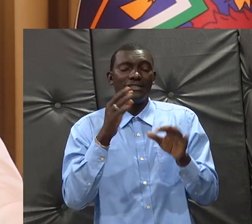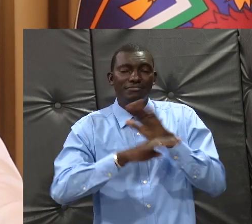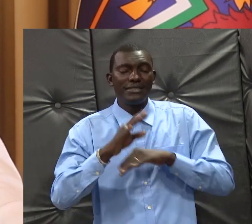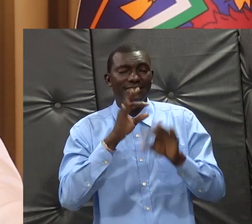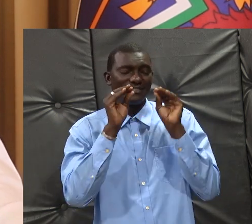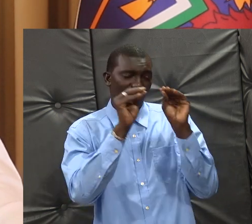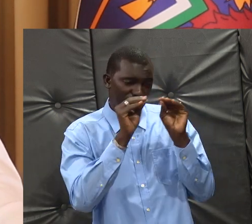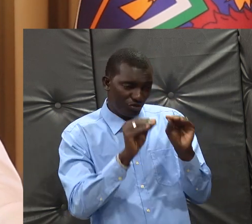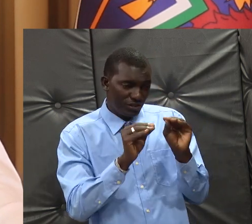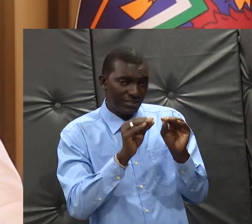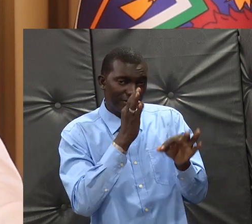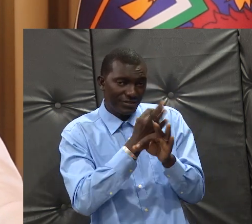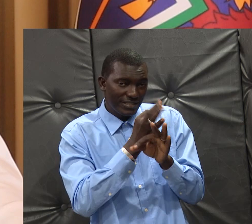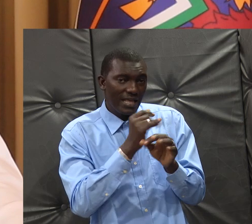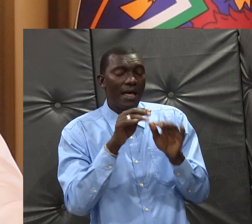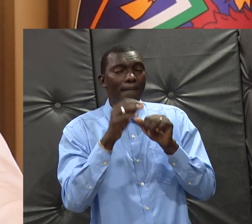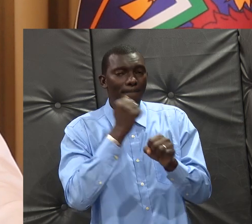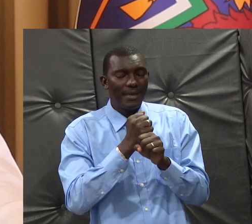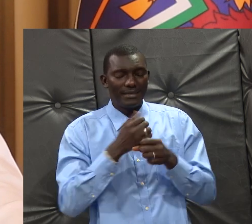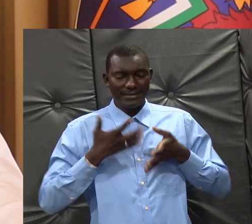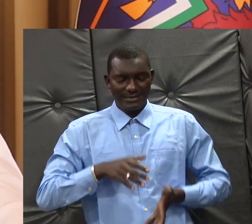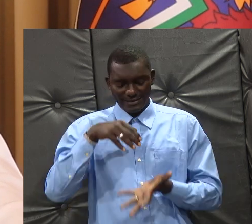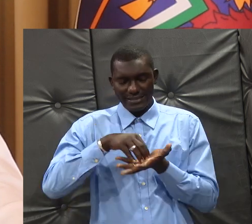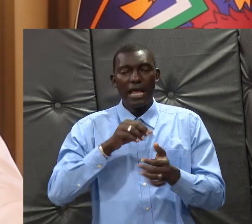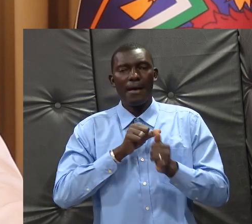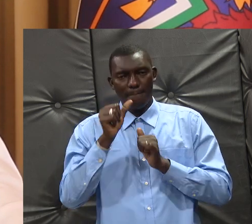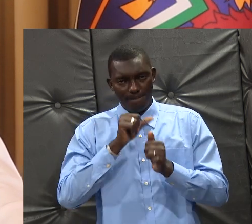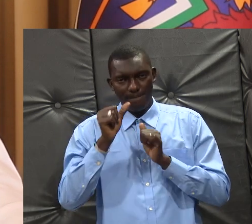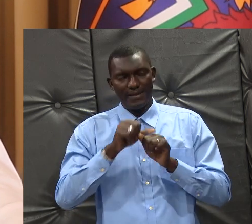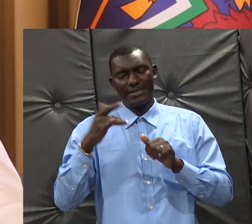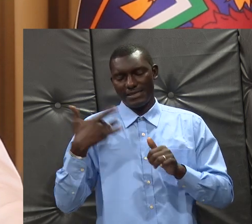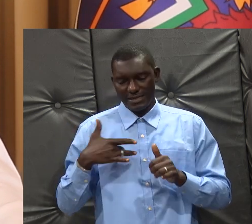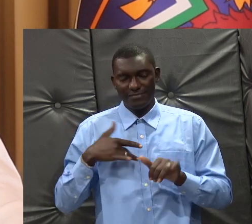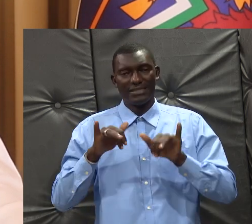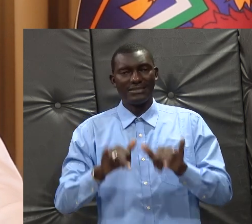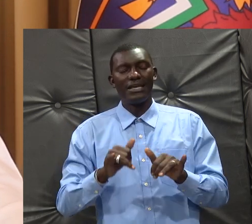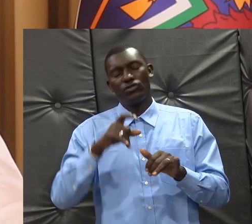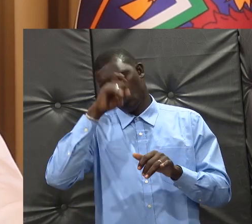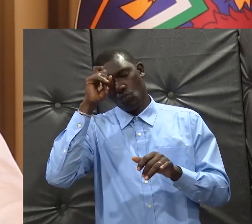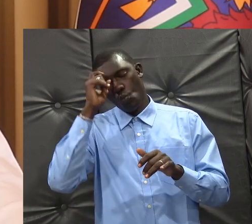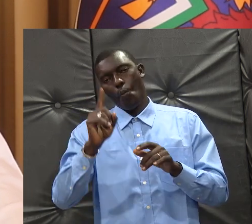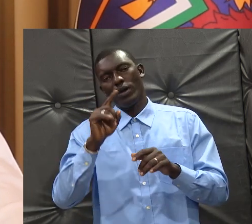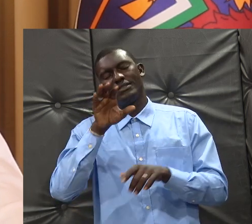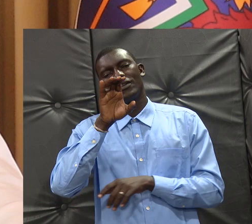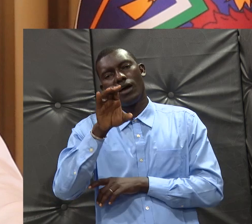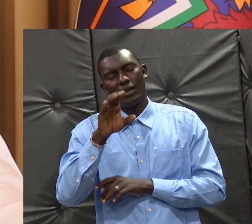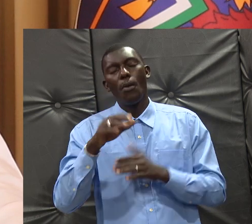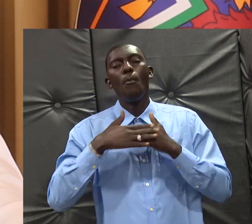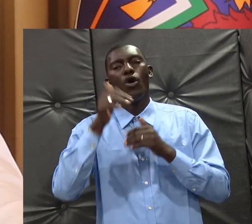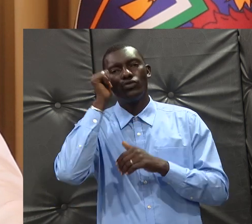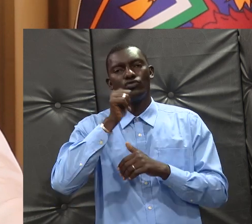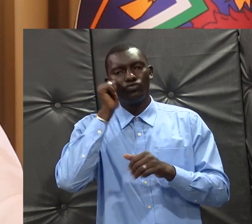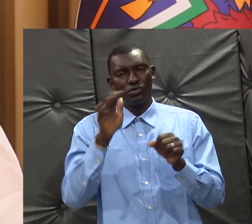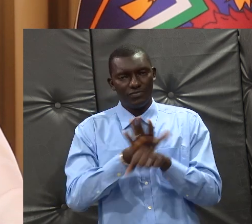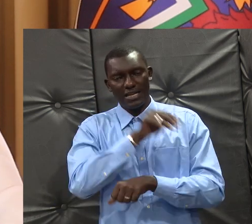can surely make a citizen better disposed to serve one's nation more usefully and contribute to